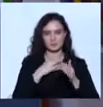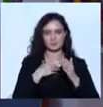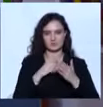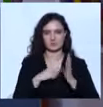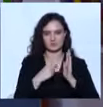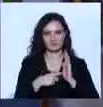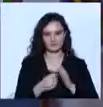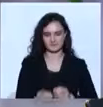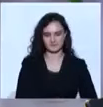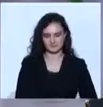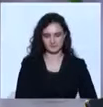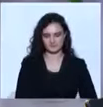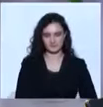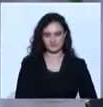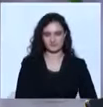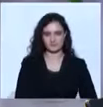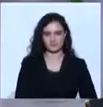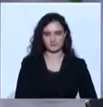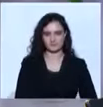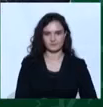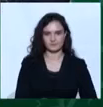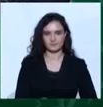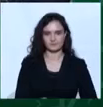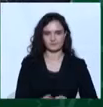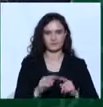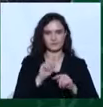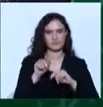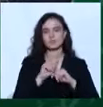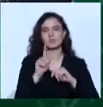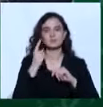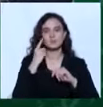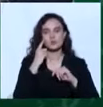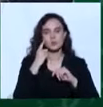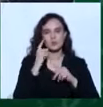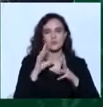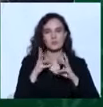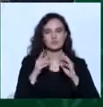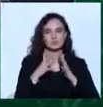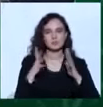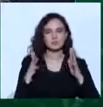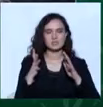you. Here is the question. Which do you think is more